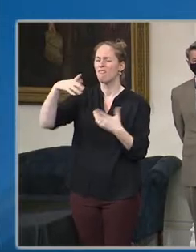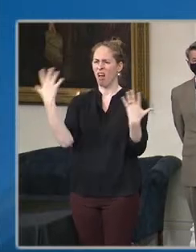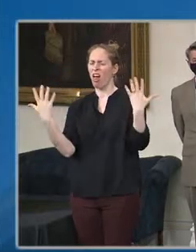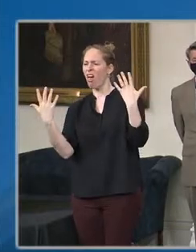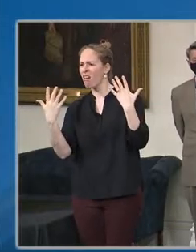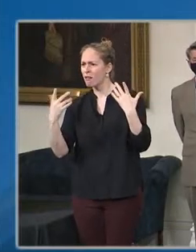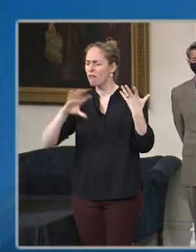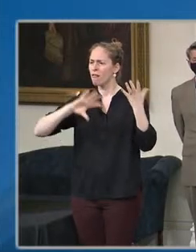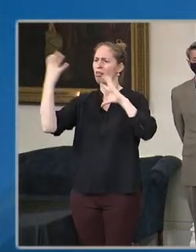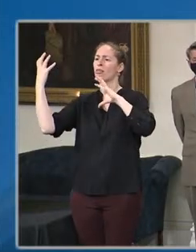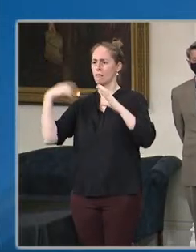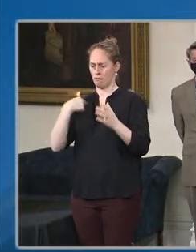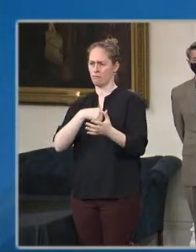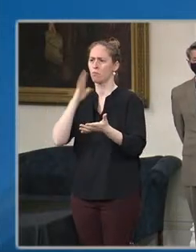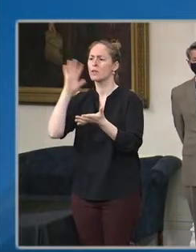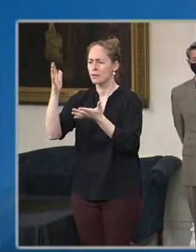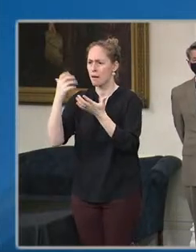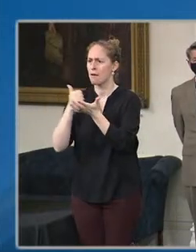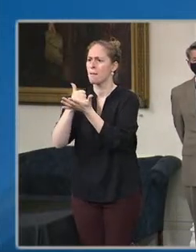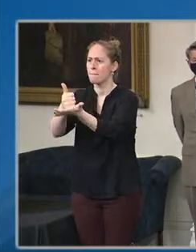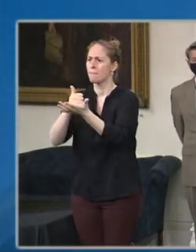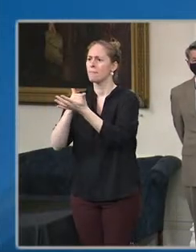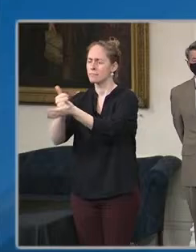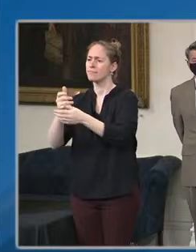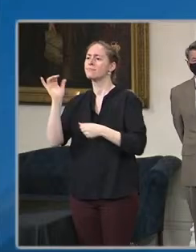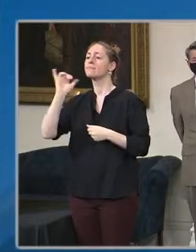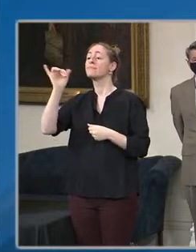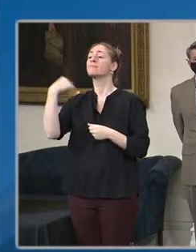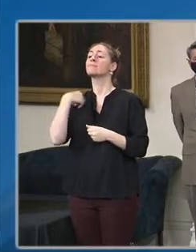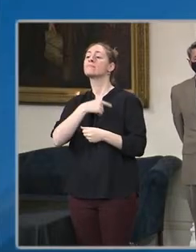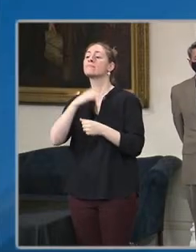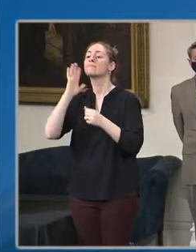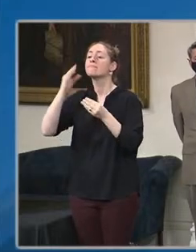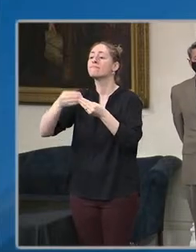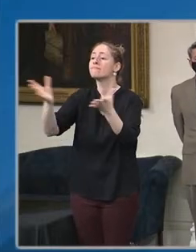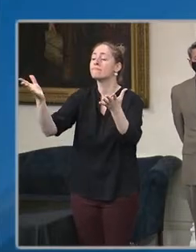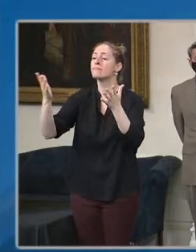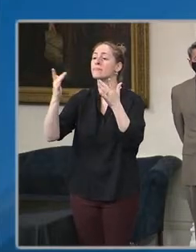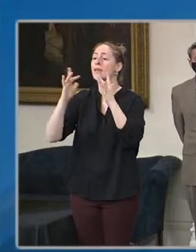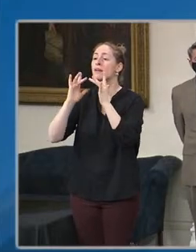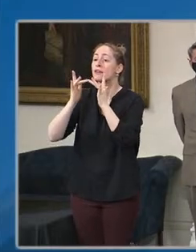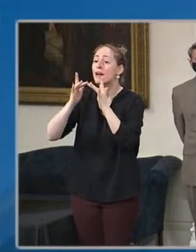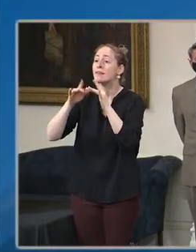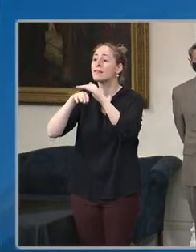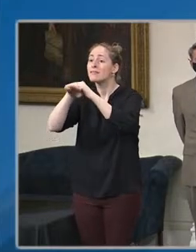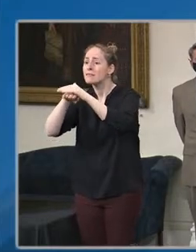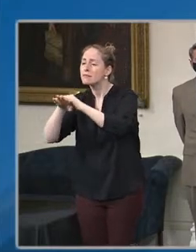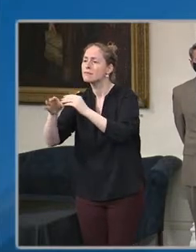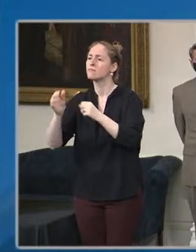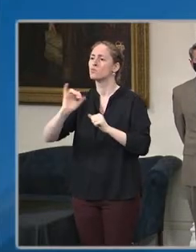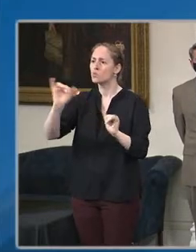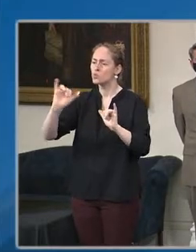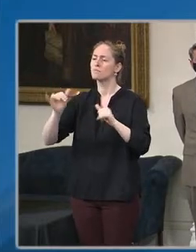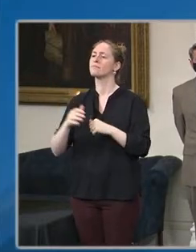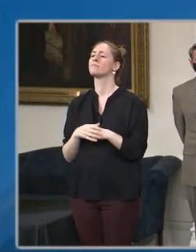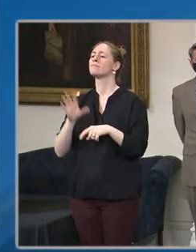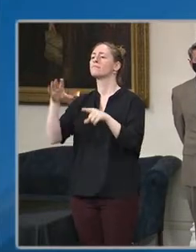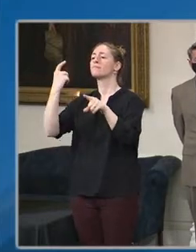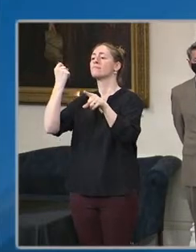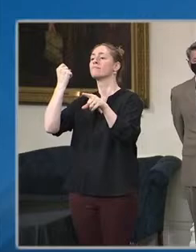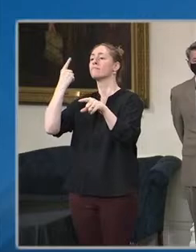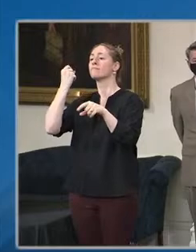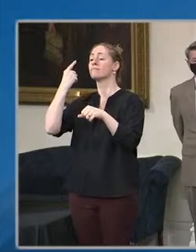accessing the critical services that they need virtually. In addition to funding for PPE and